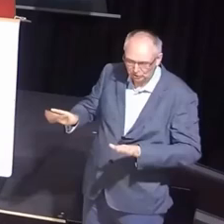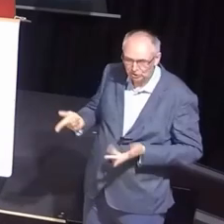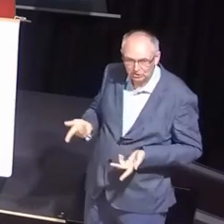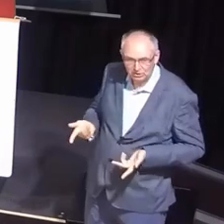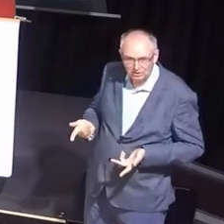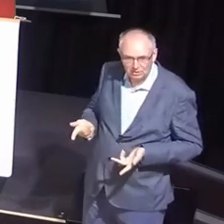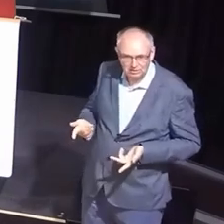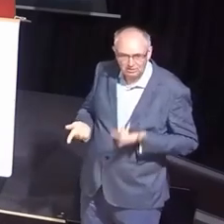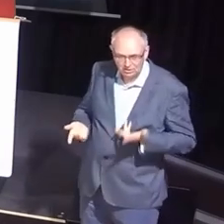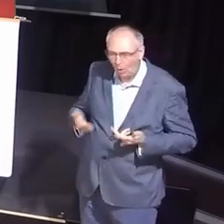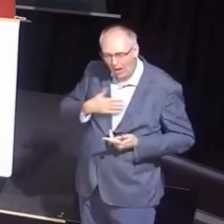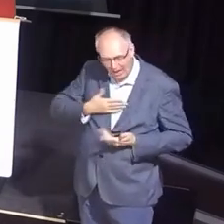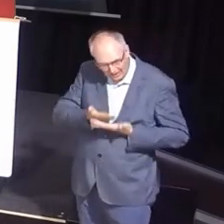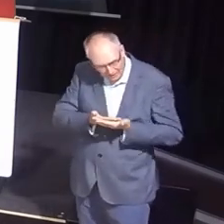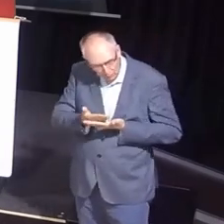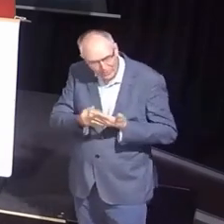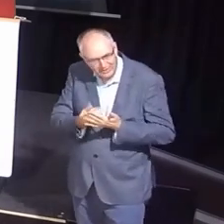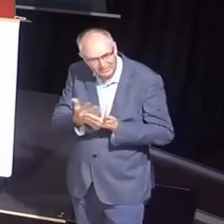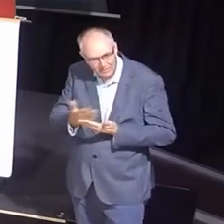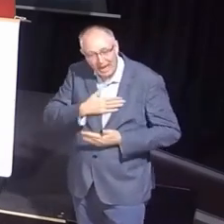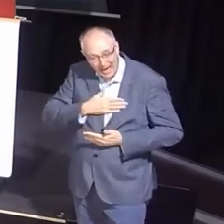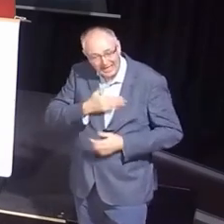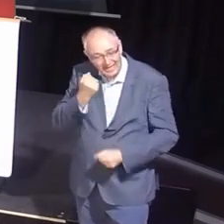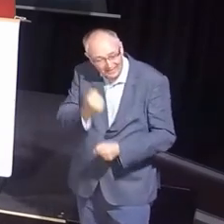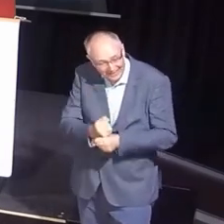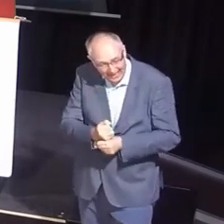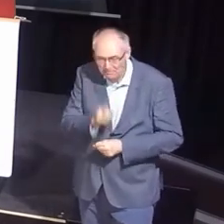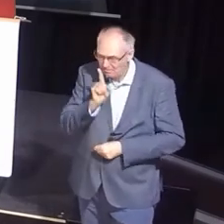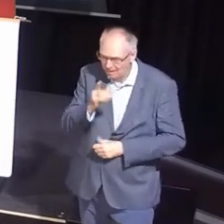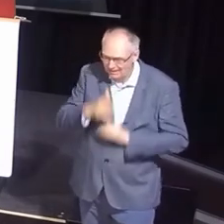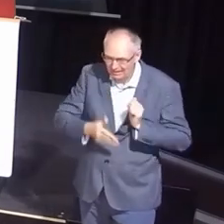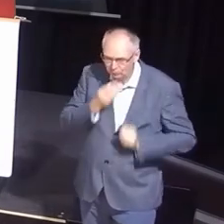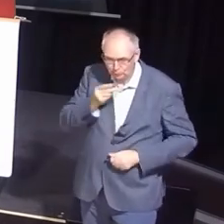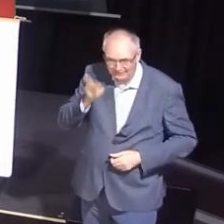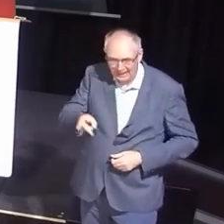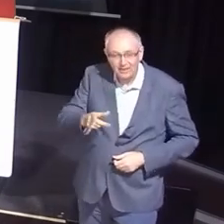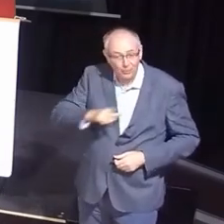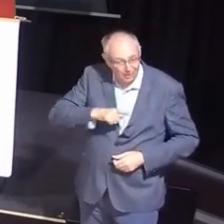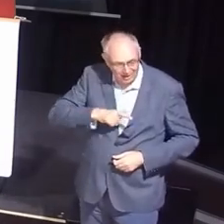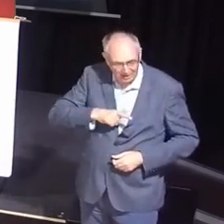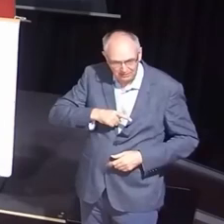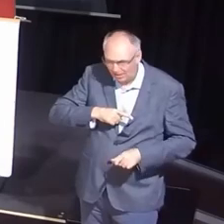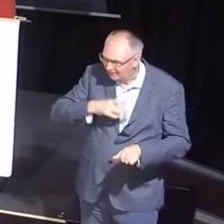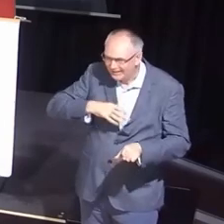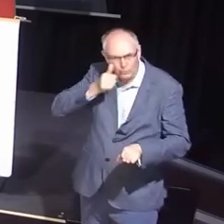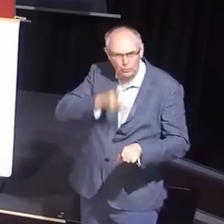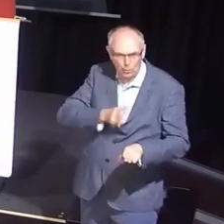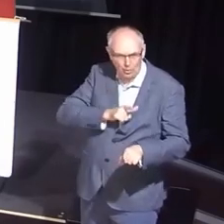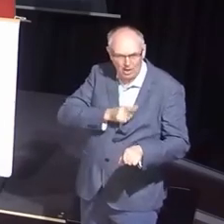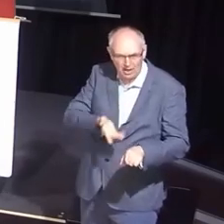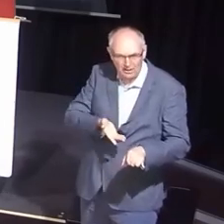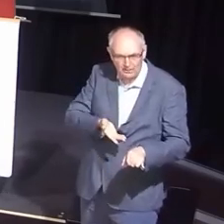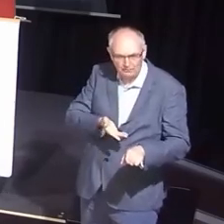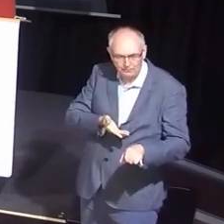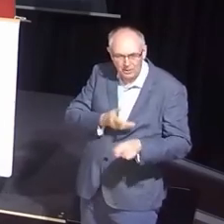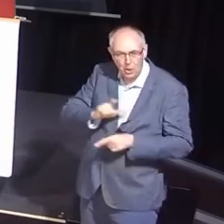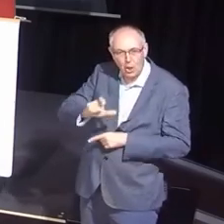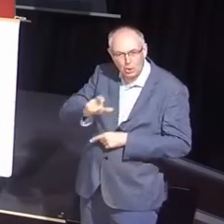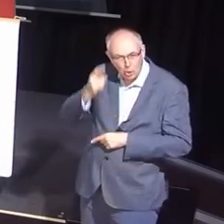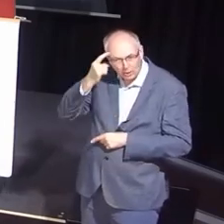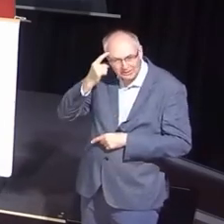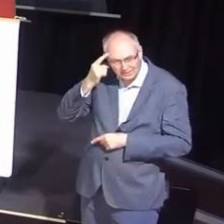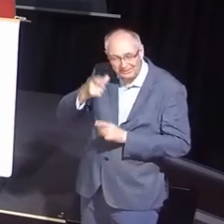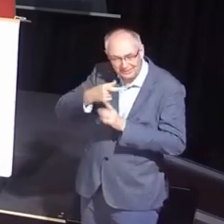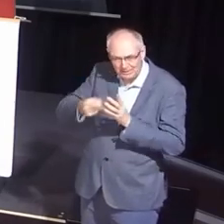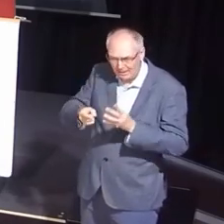love to talk to developers like, this is why I left your game, and never will go back. Because it's important to know, like, where are people with cognitive disabilities hitting those barriers to the